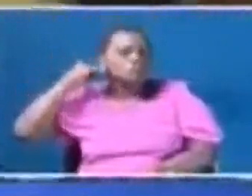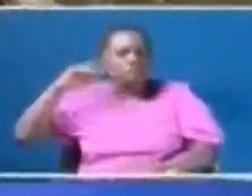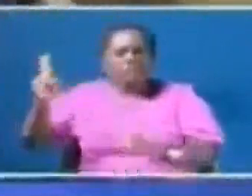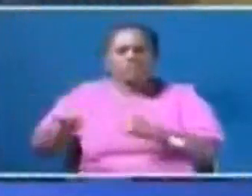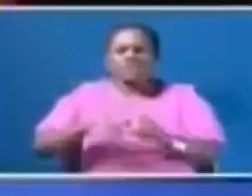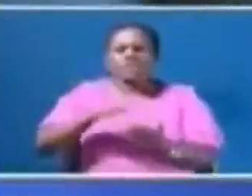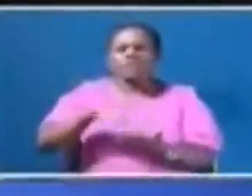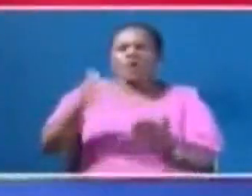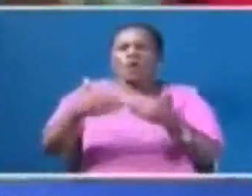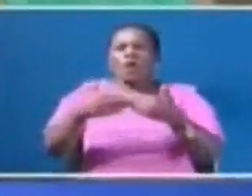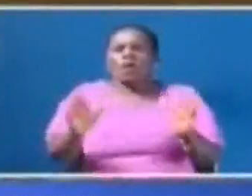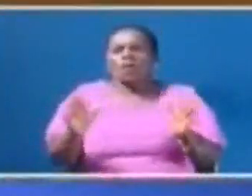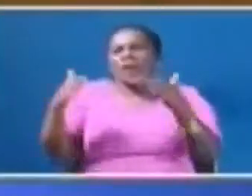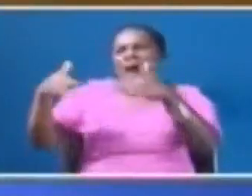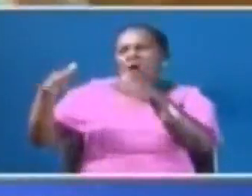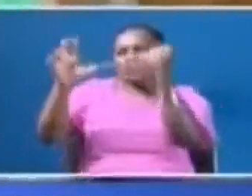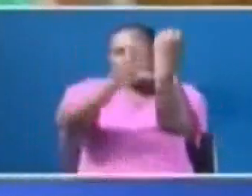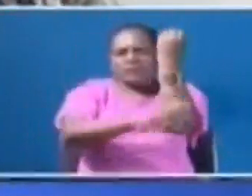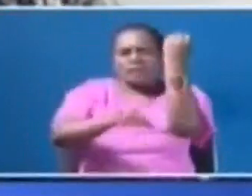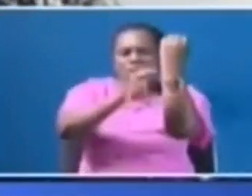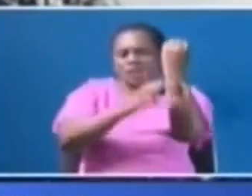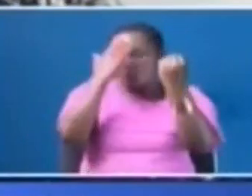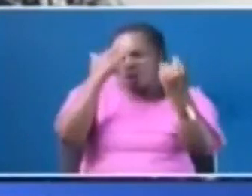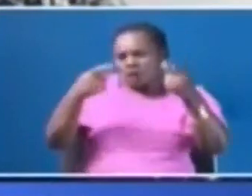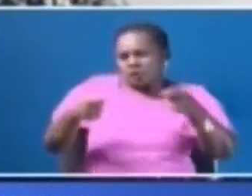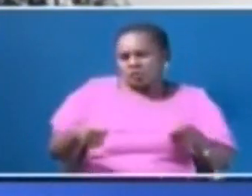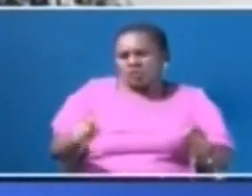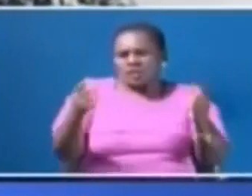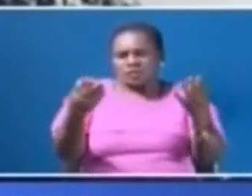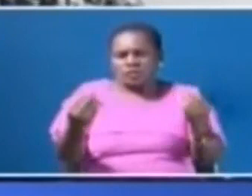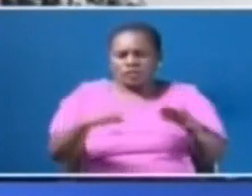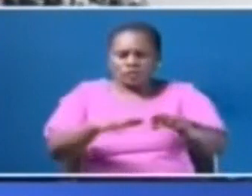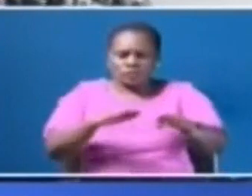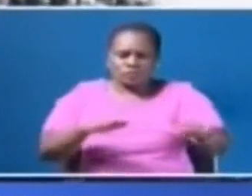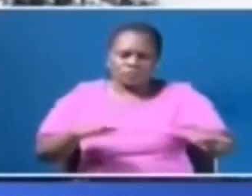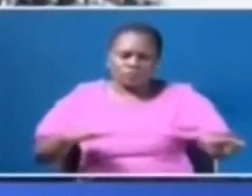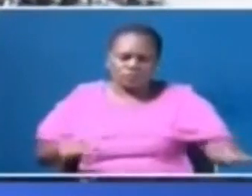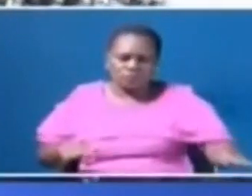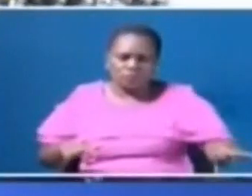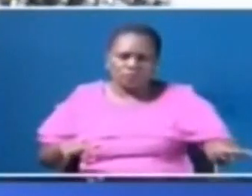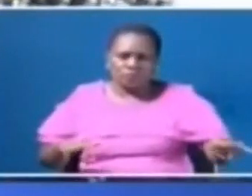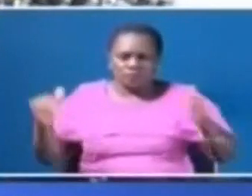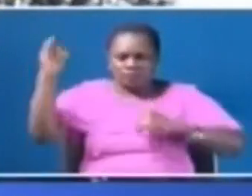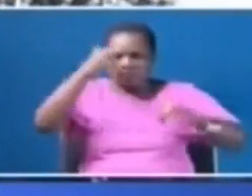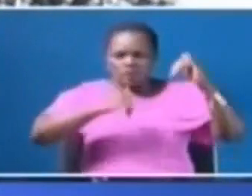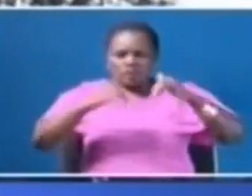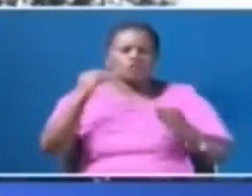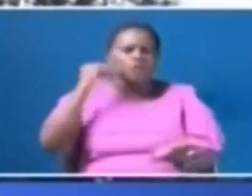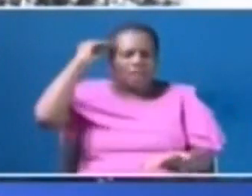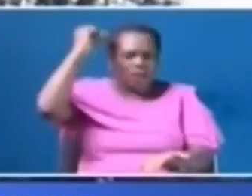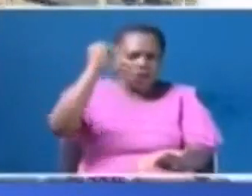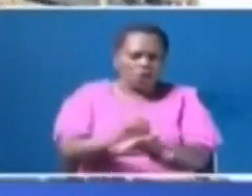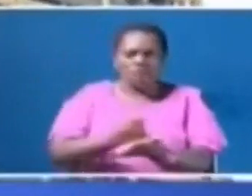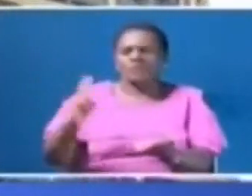have been opened in the diaspora, all in an attempt to ease congestion at the immigration headquarters here in